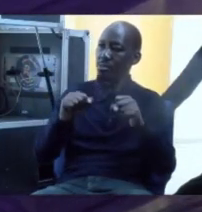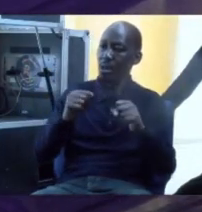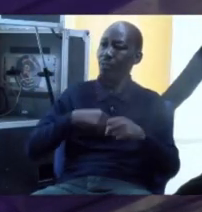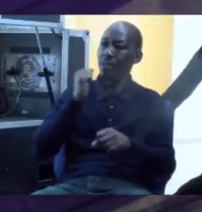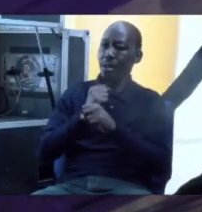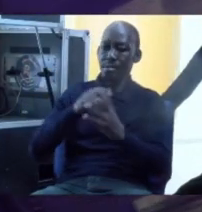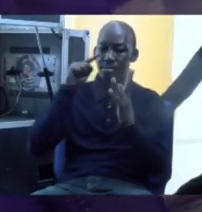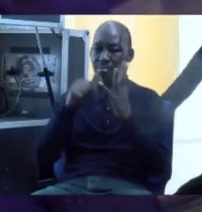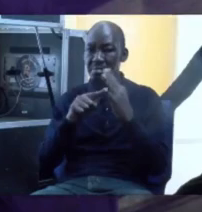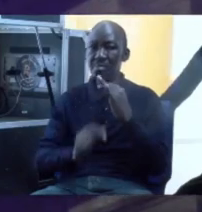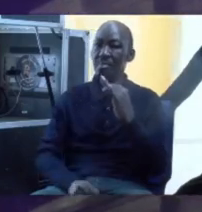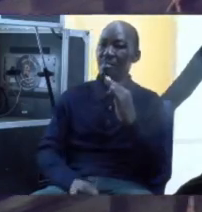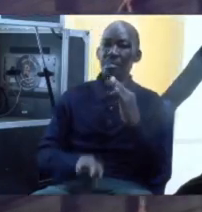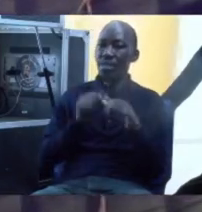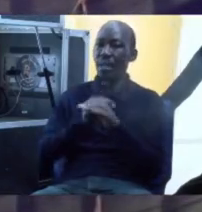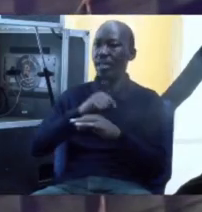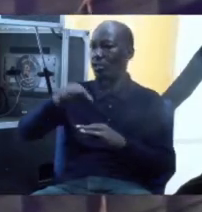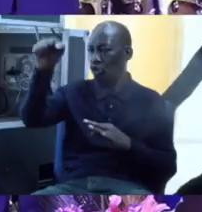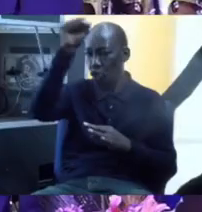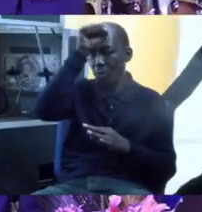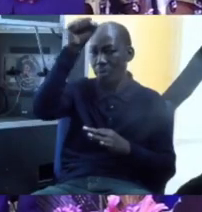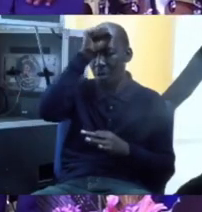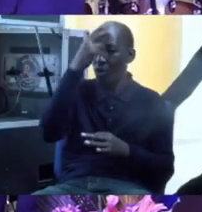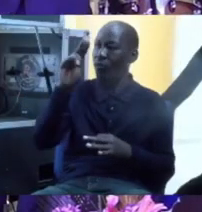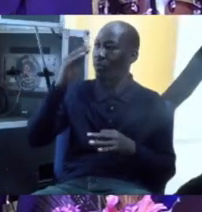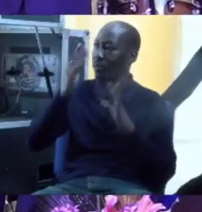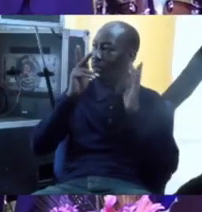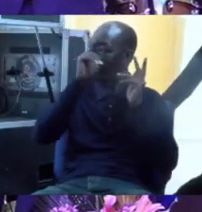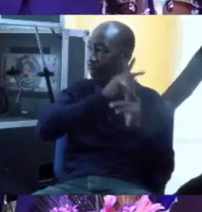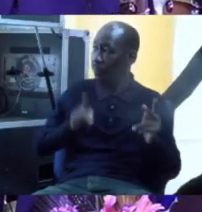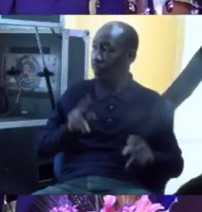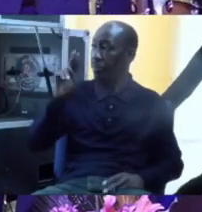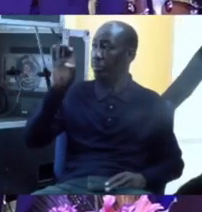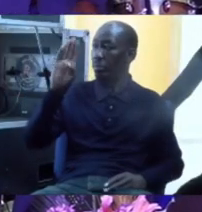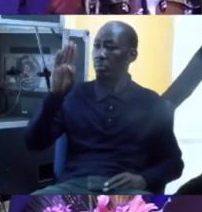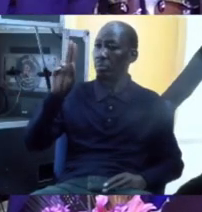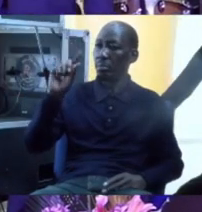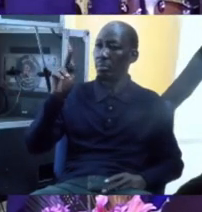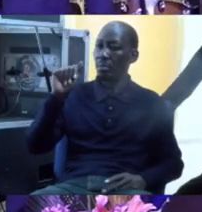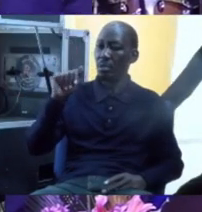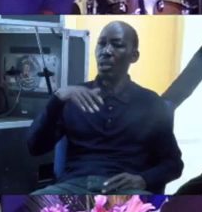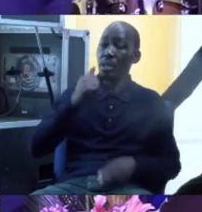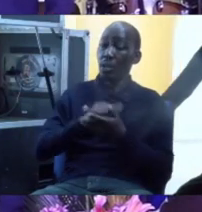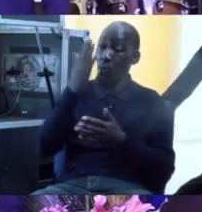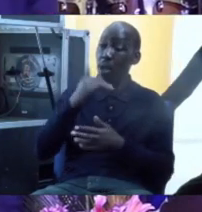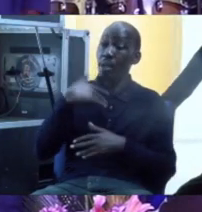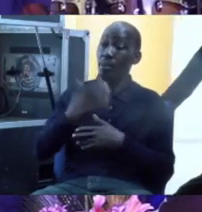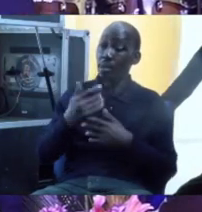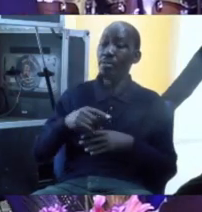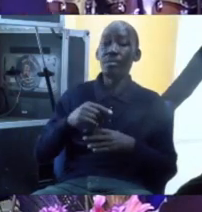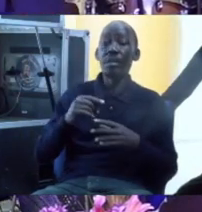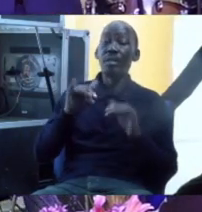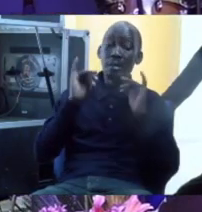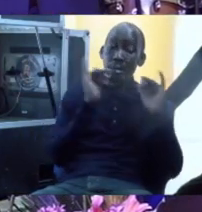this. Nimefanya hili. Hiyo ni ujinga ya Nebuchadnezzar. That's a foolishness of Nebuchadnezzar. That's how he ended up eating grass for 7 years.